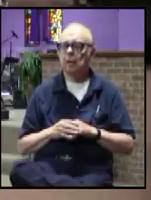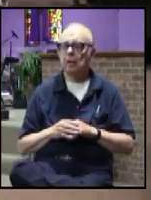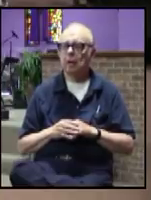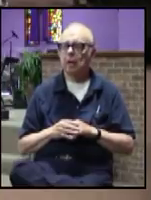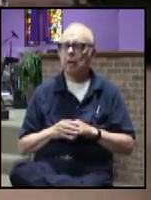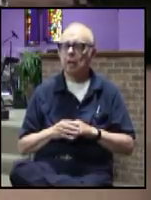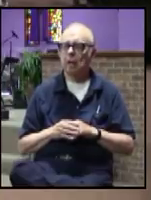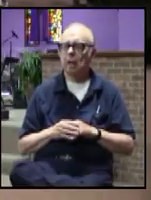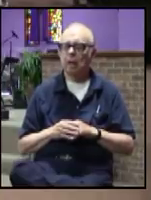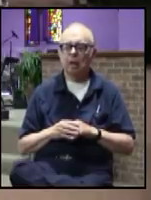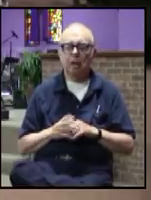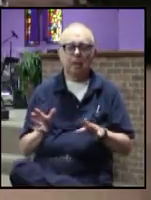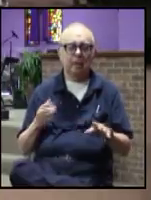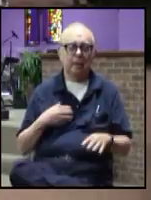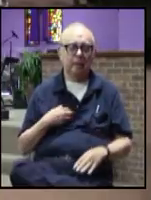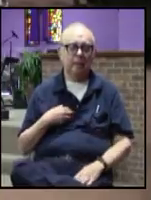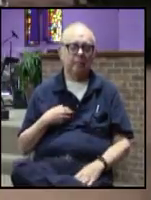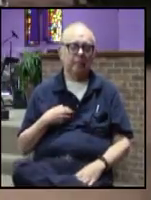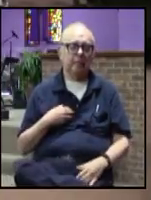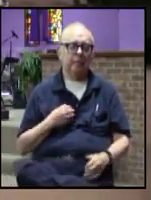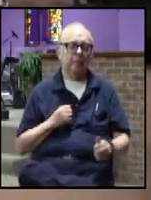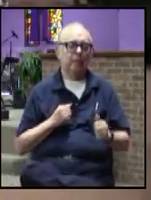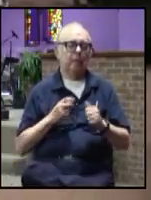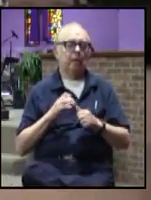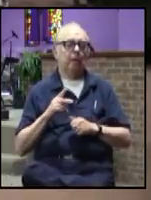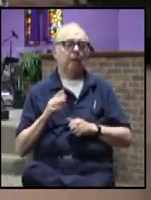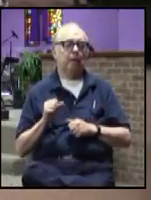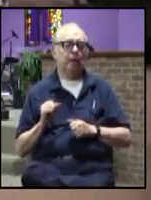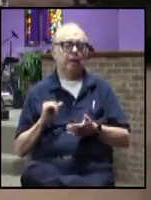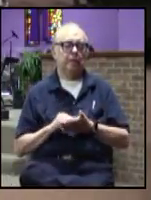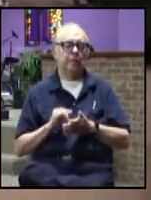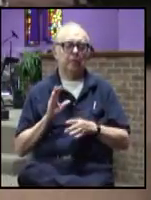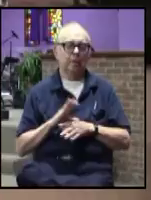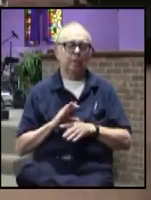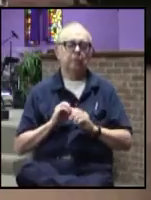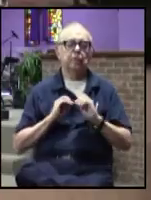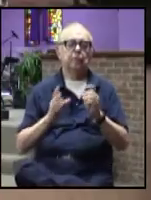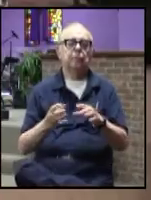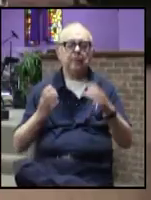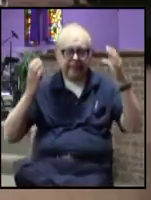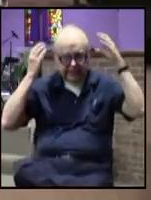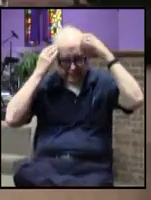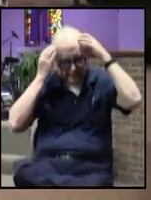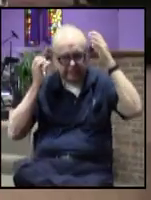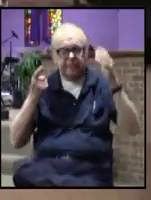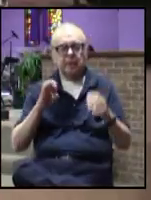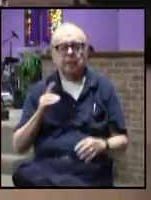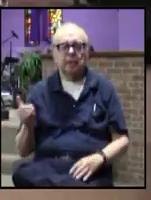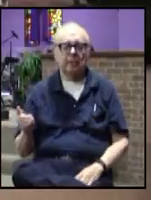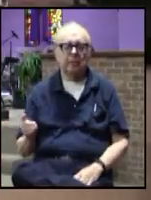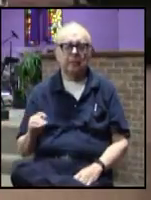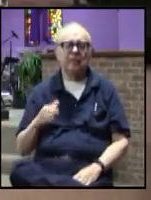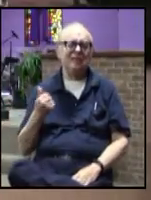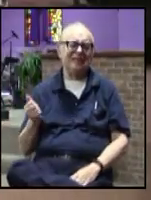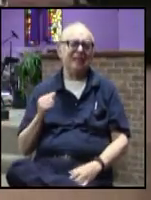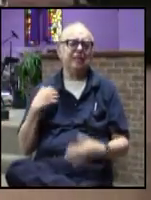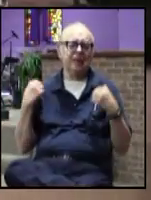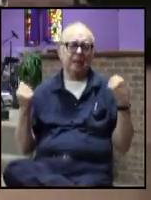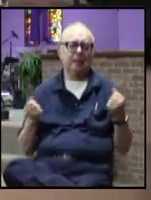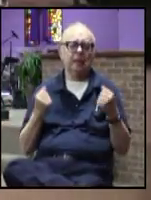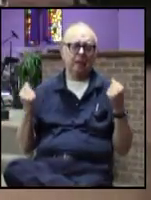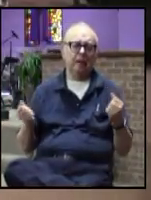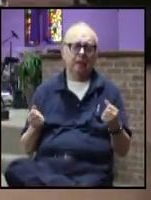So, they had passes that the church had graciously given them to go to Disneyland for their 10th